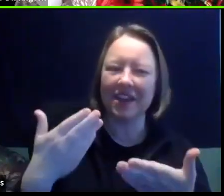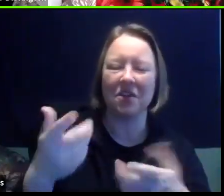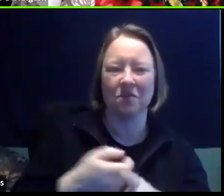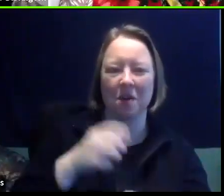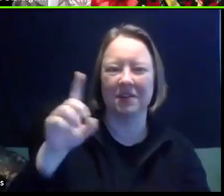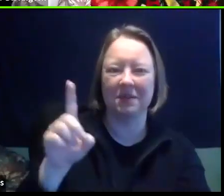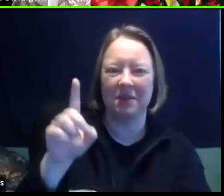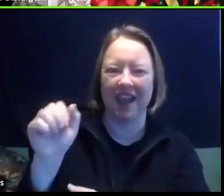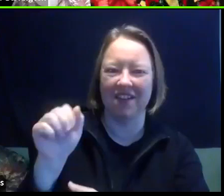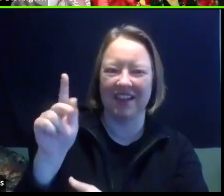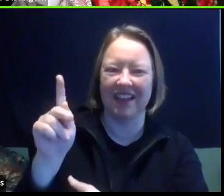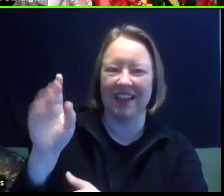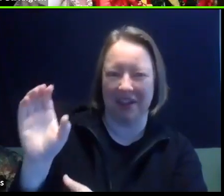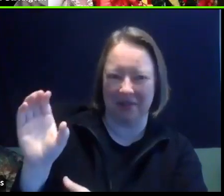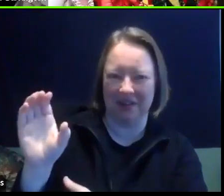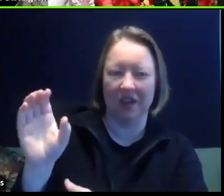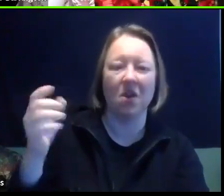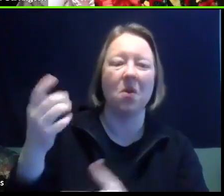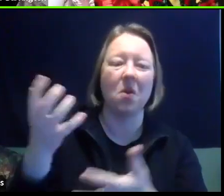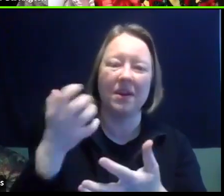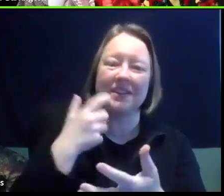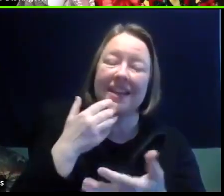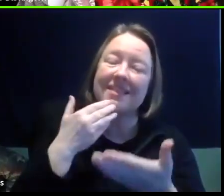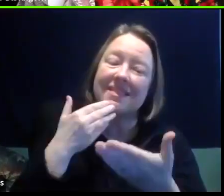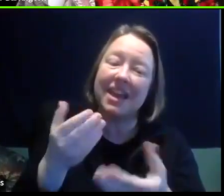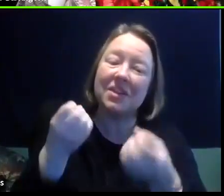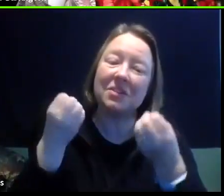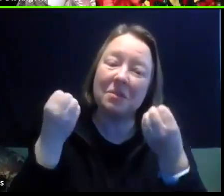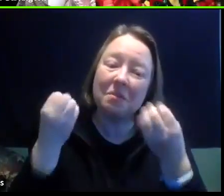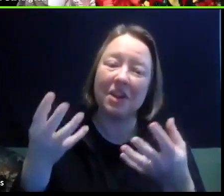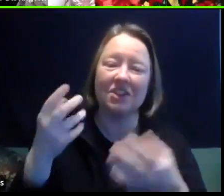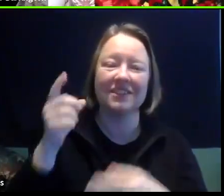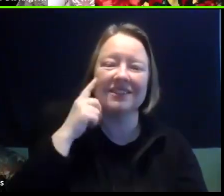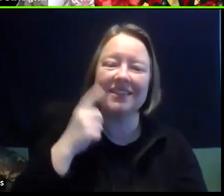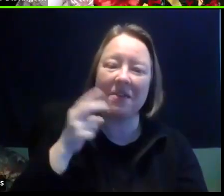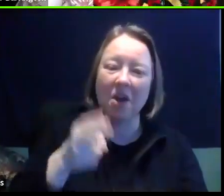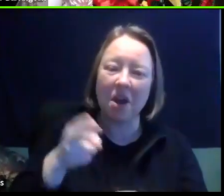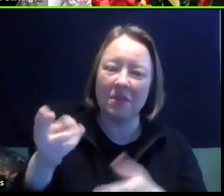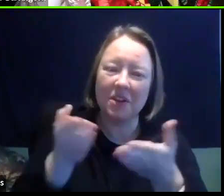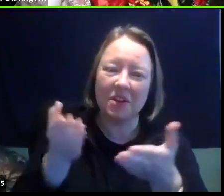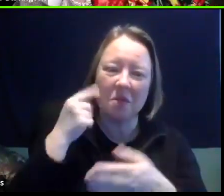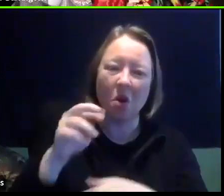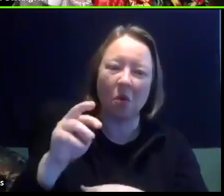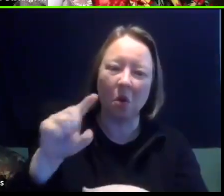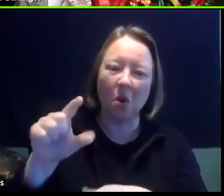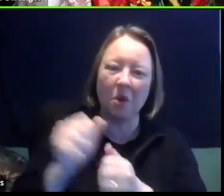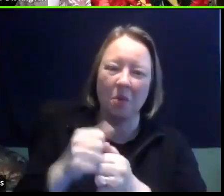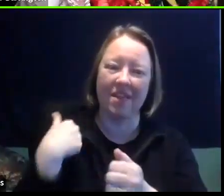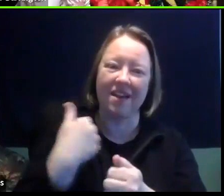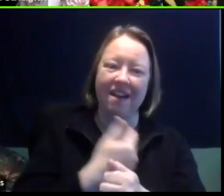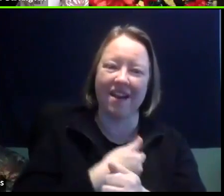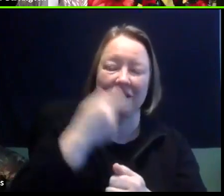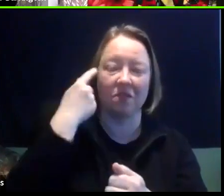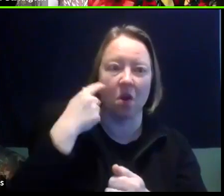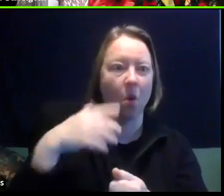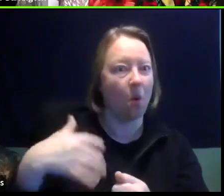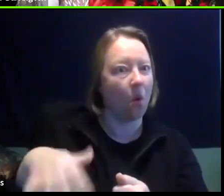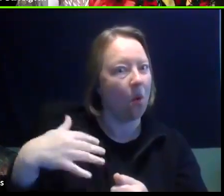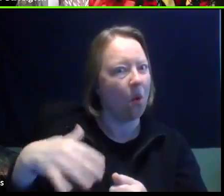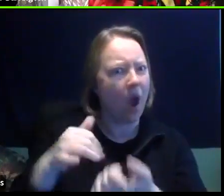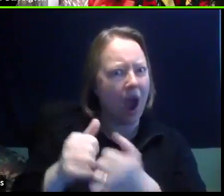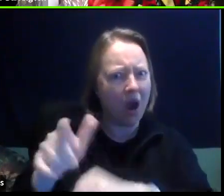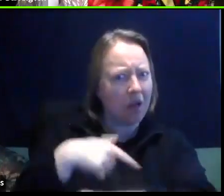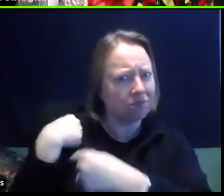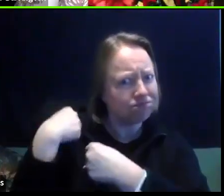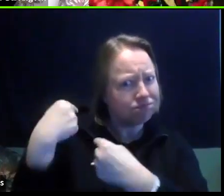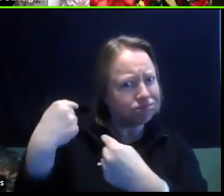Disability Advocates of Kent County. We want to say thank you so much to the Deaf of Hard of Hearing for rolling with us for, oh my goodness, how long has it